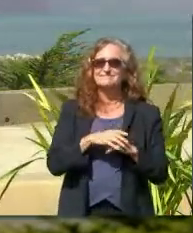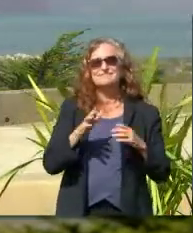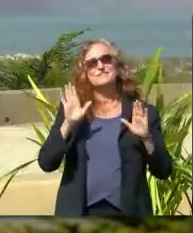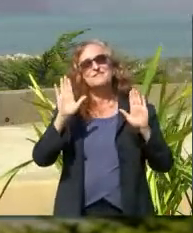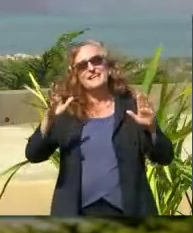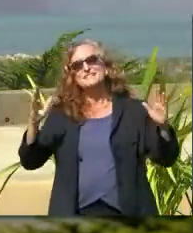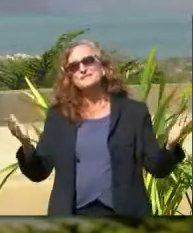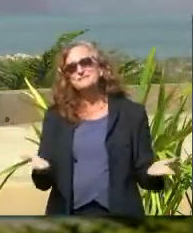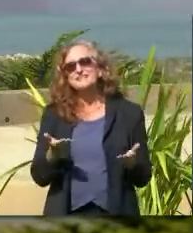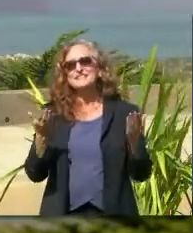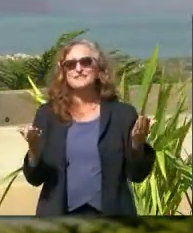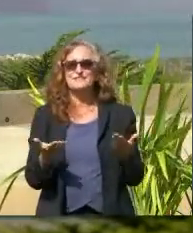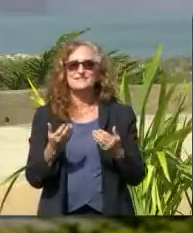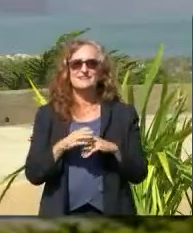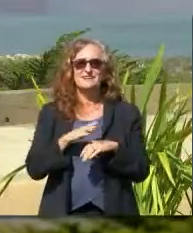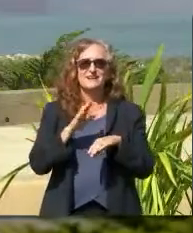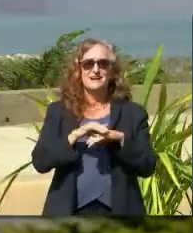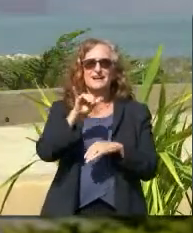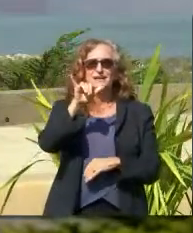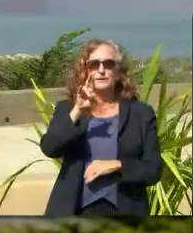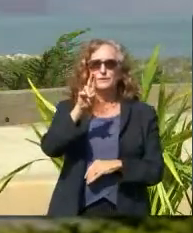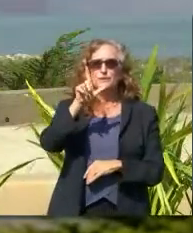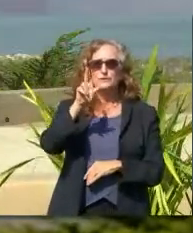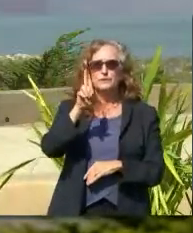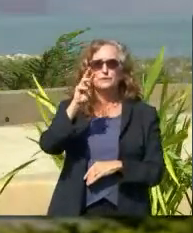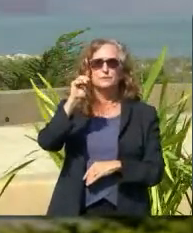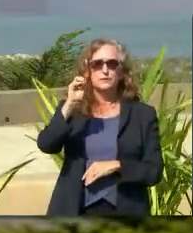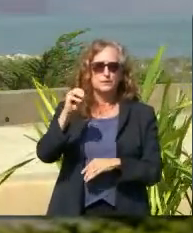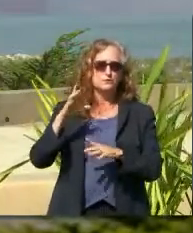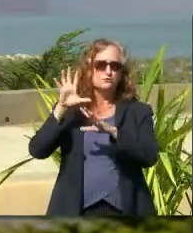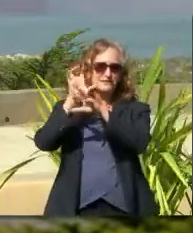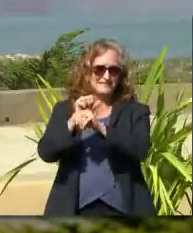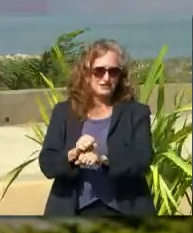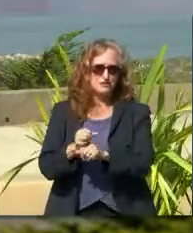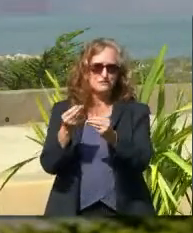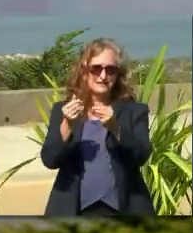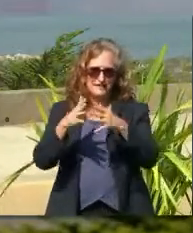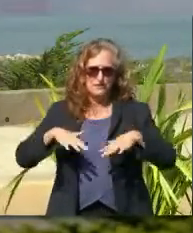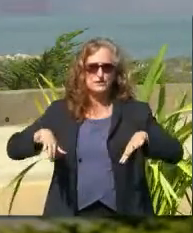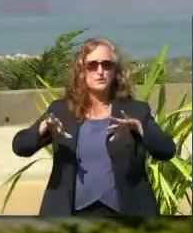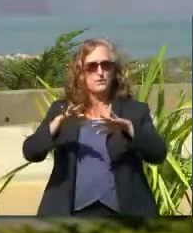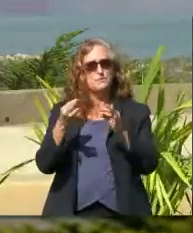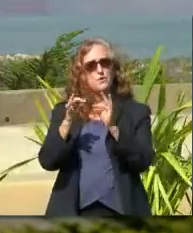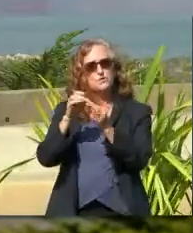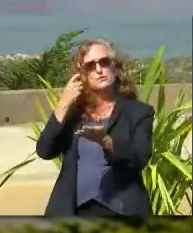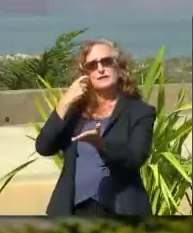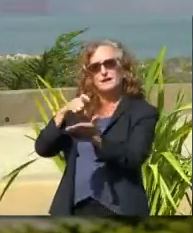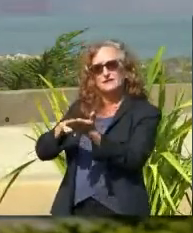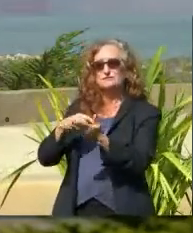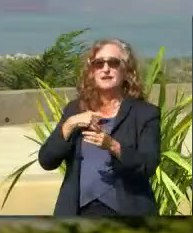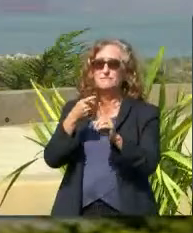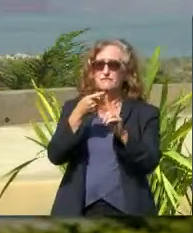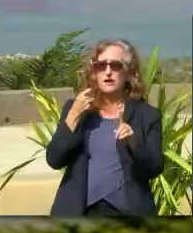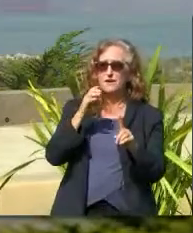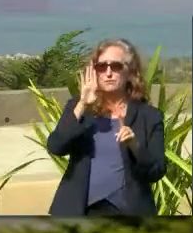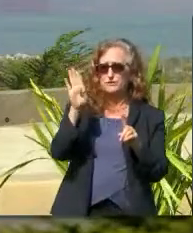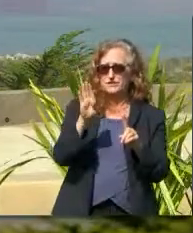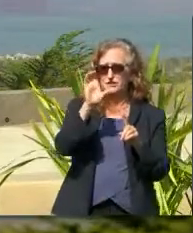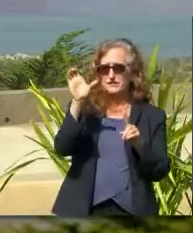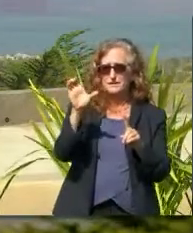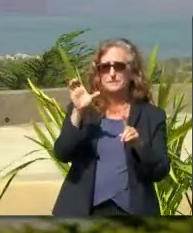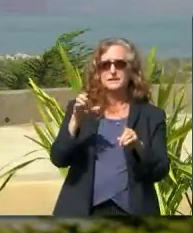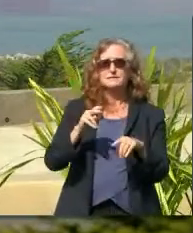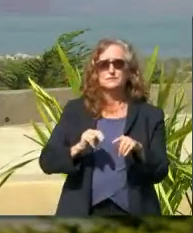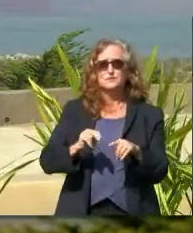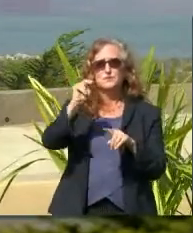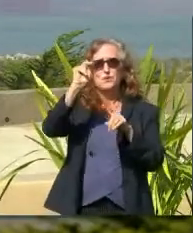on Yalumu traditional territories. I want to acknowledge that as well. I come from British Columbia, a territory